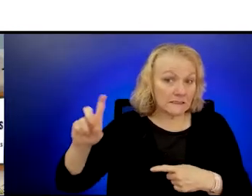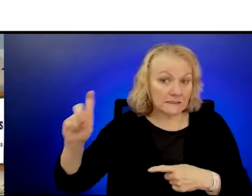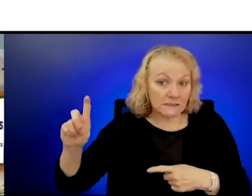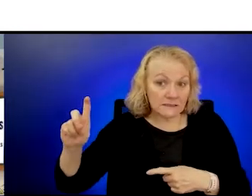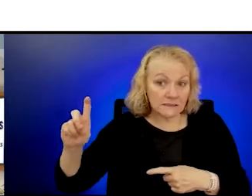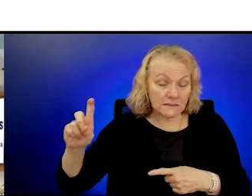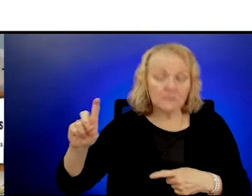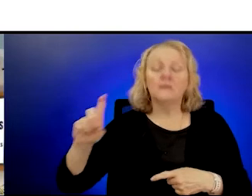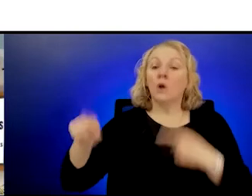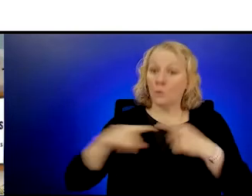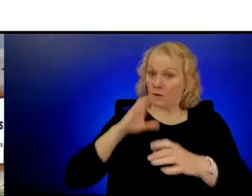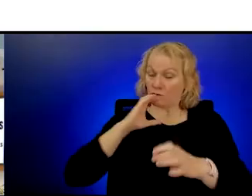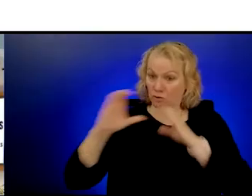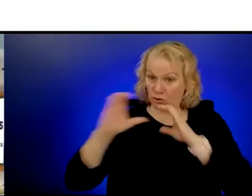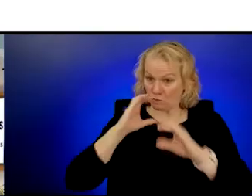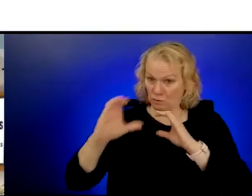When communicating,